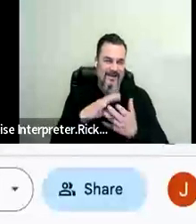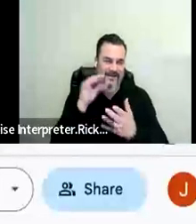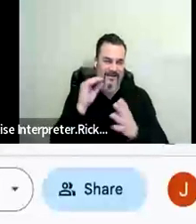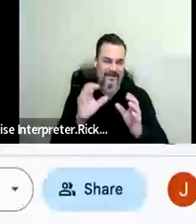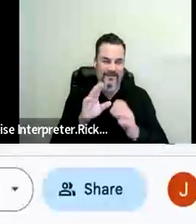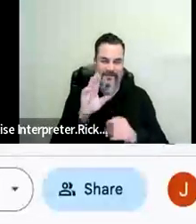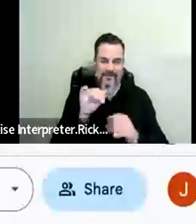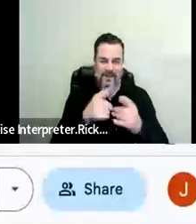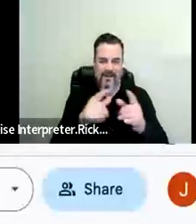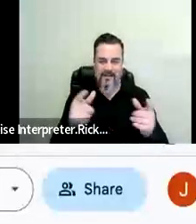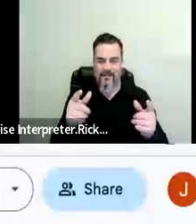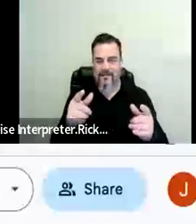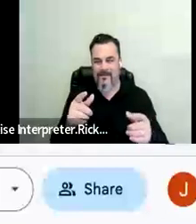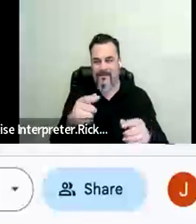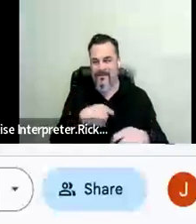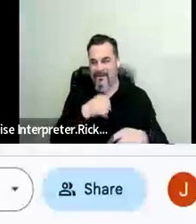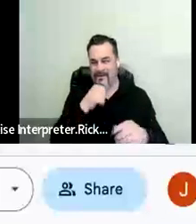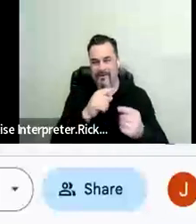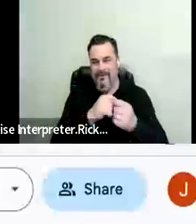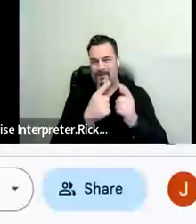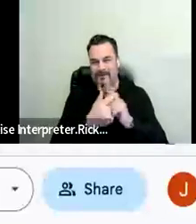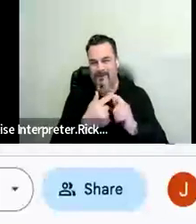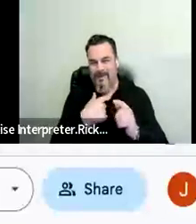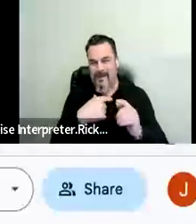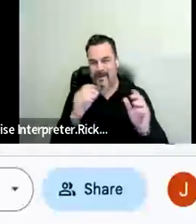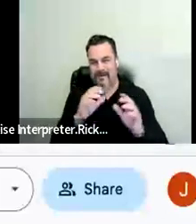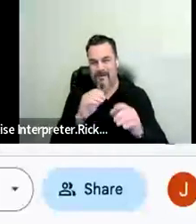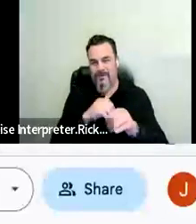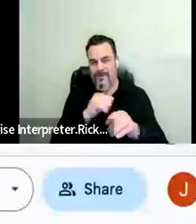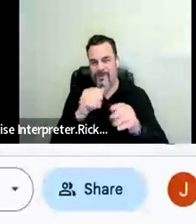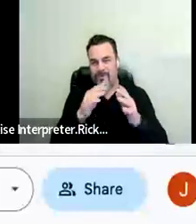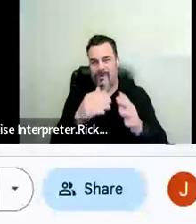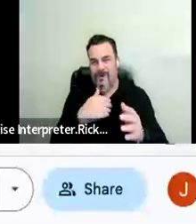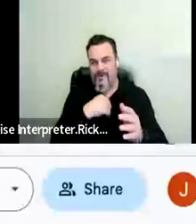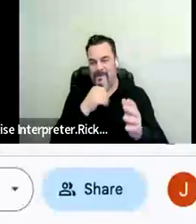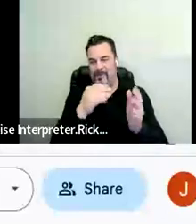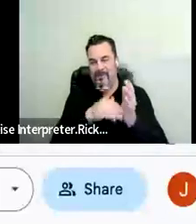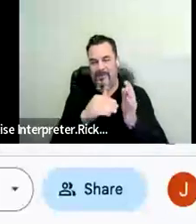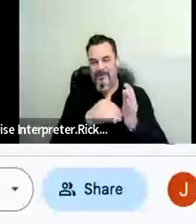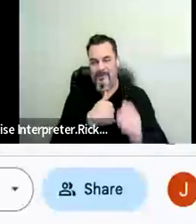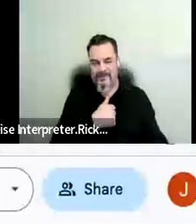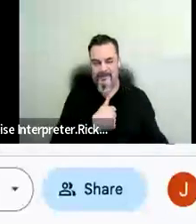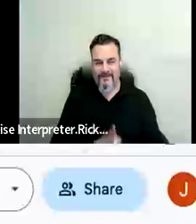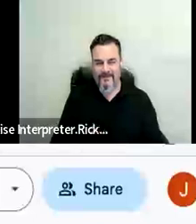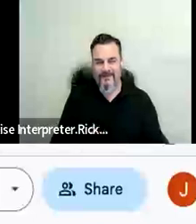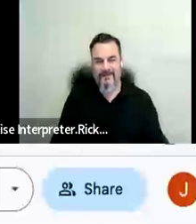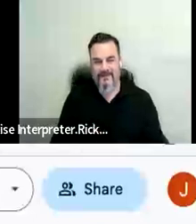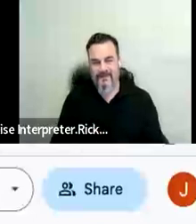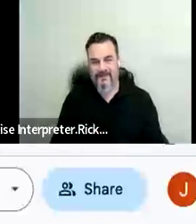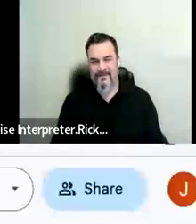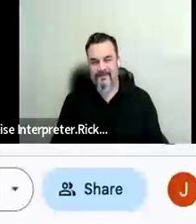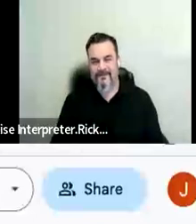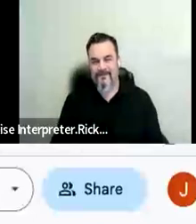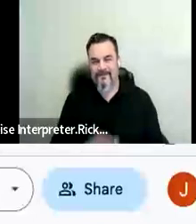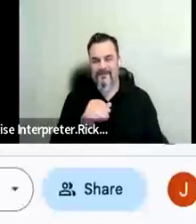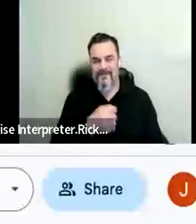bilingual storytelling. I don't translate. I do it in such a way that I'm not repeating myself. That's great. That Thank you makes me so much.